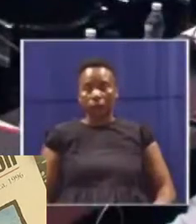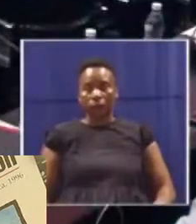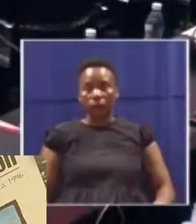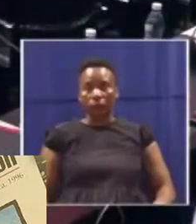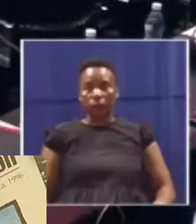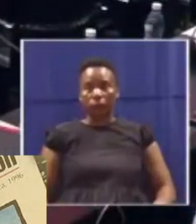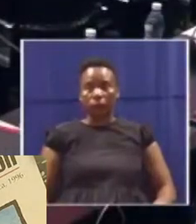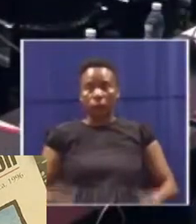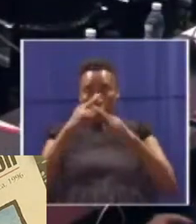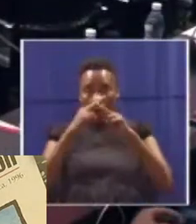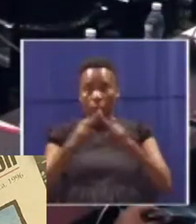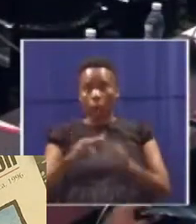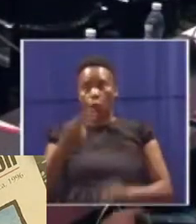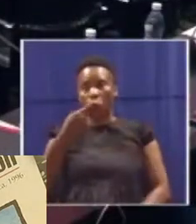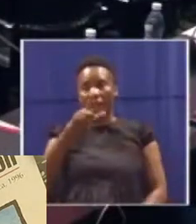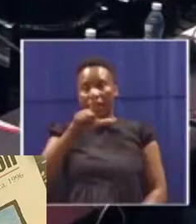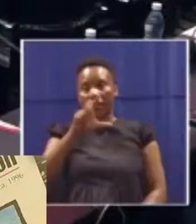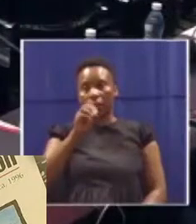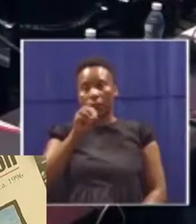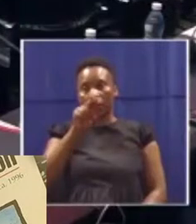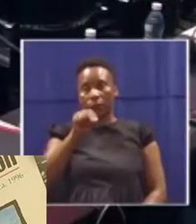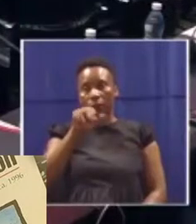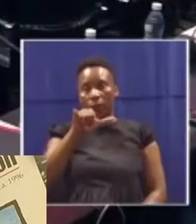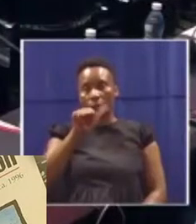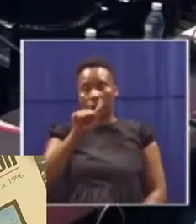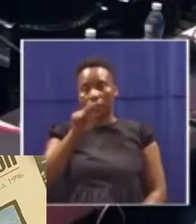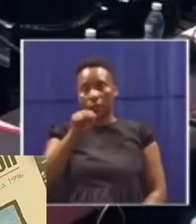Honourable Sonyana.